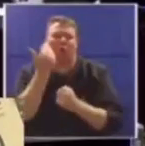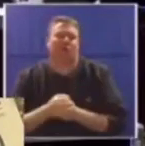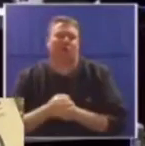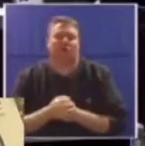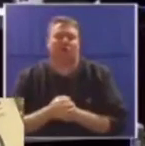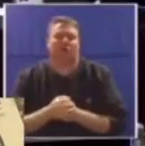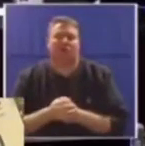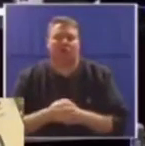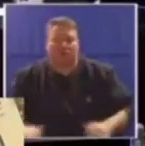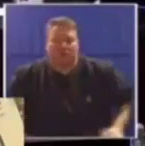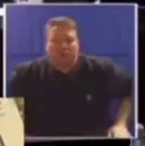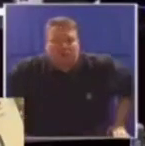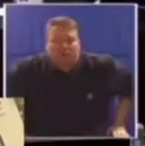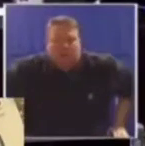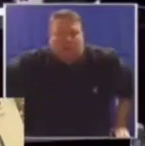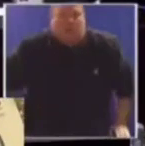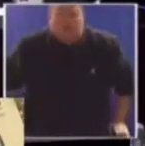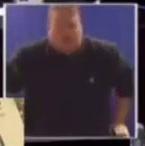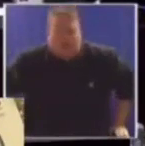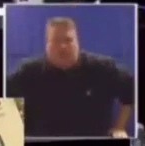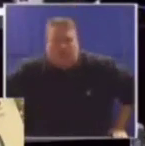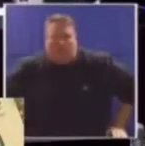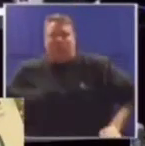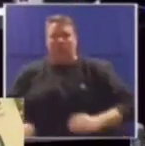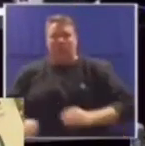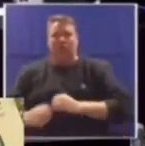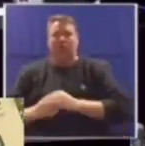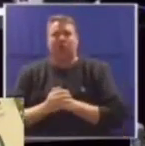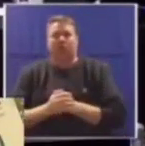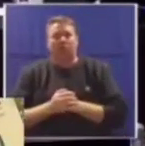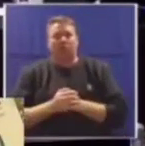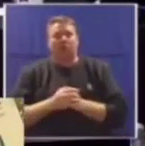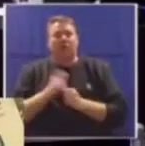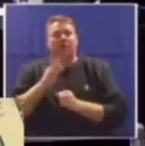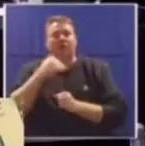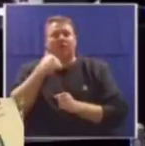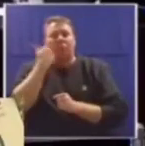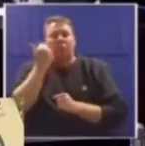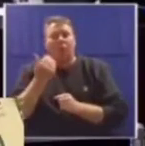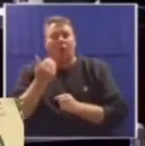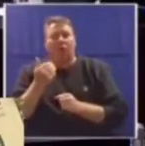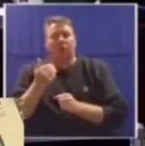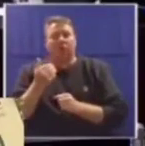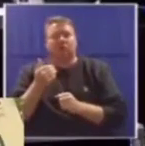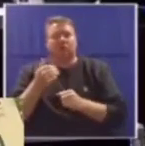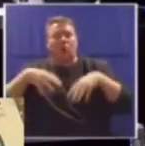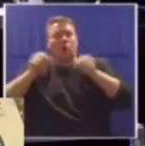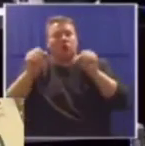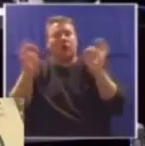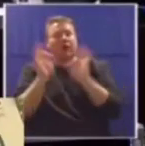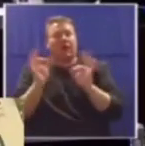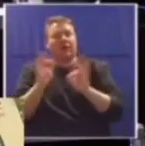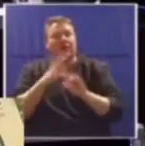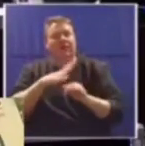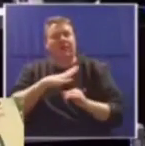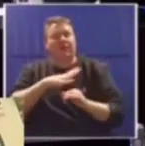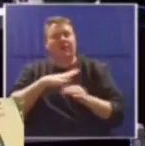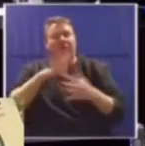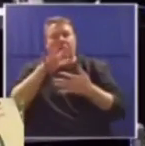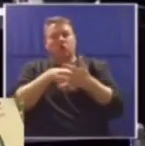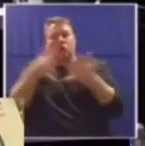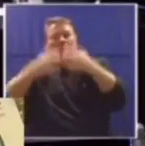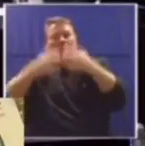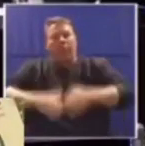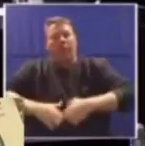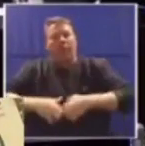If we ever wanted that there should be no load shedding, the grid would collapse, because a number of units,